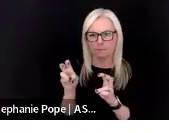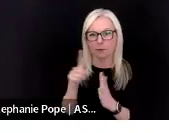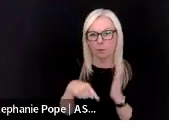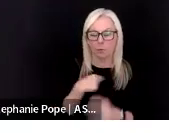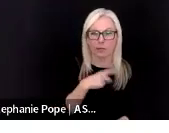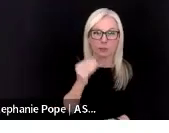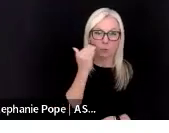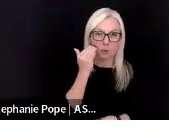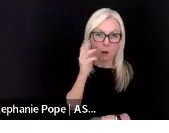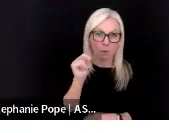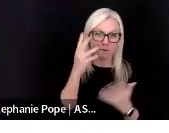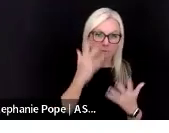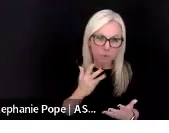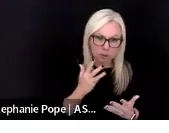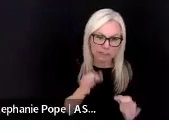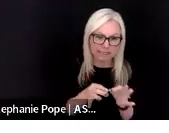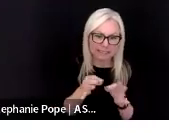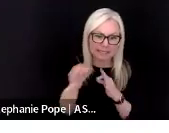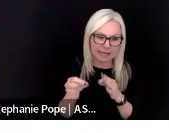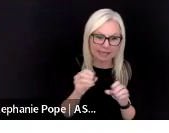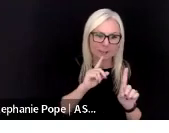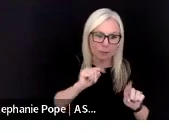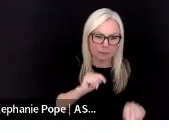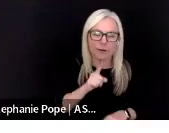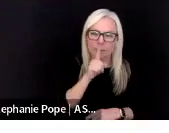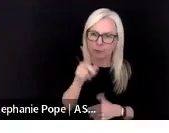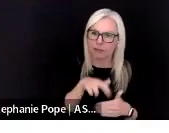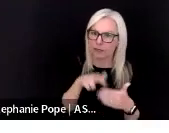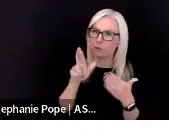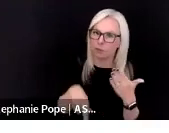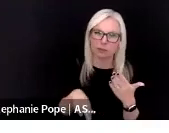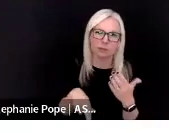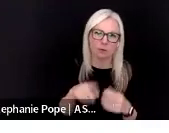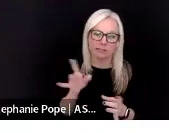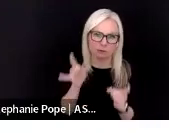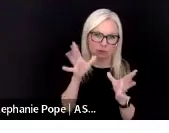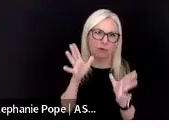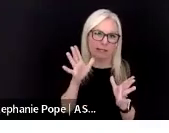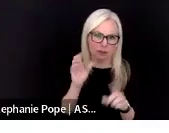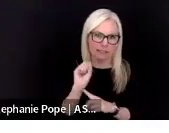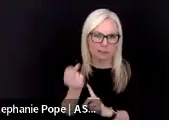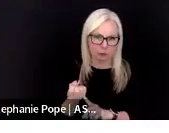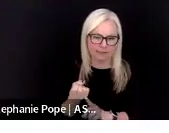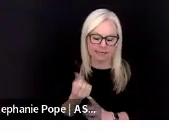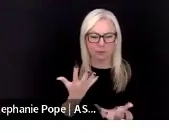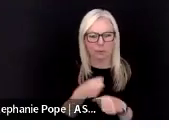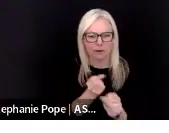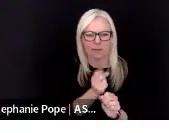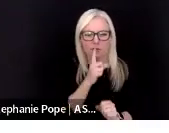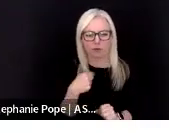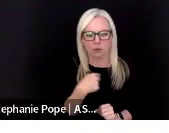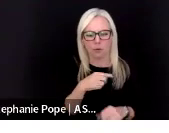that, unfortunately, delays in reporting can really result in tragic circumstances. We want to ensure that we're